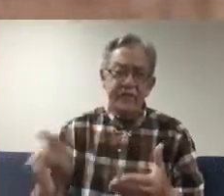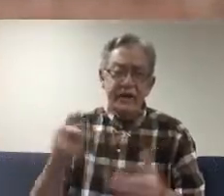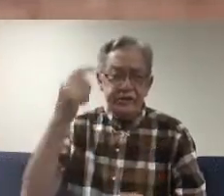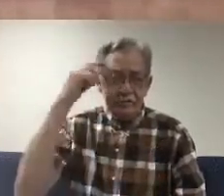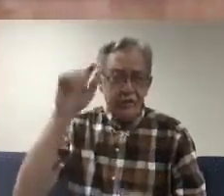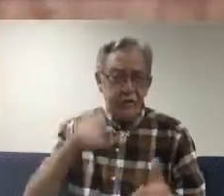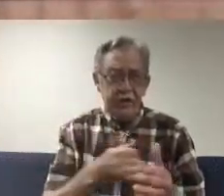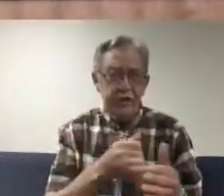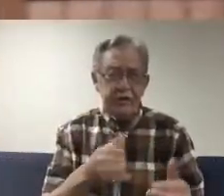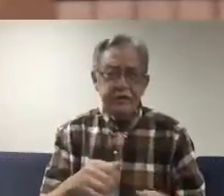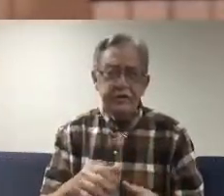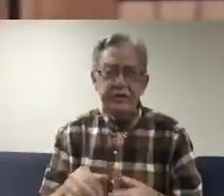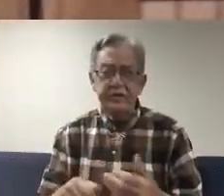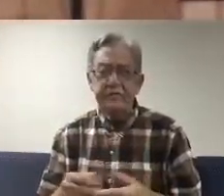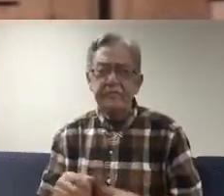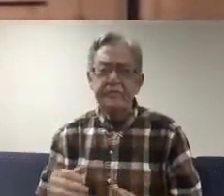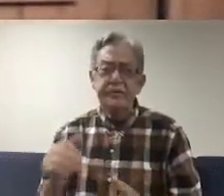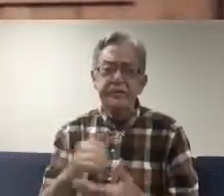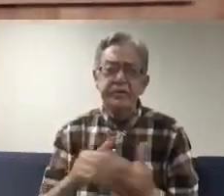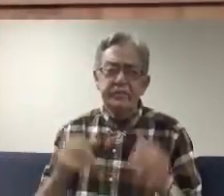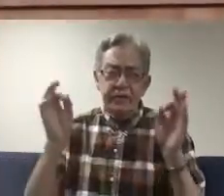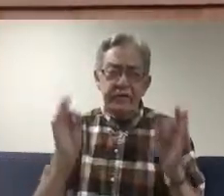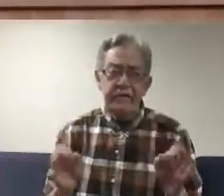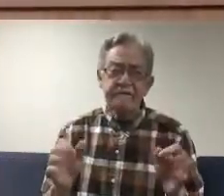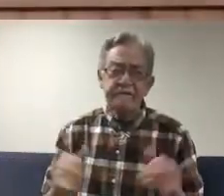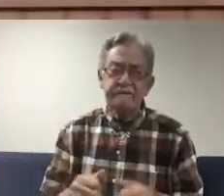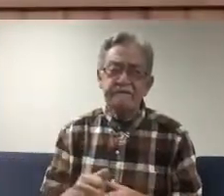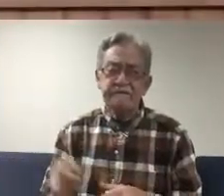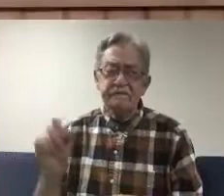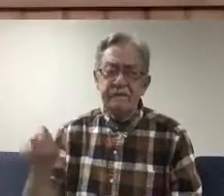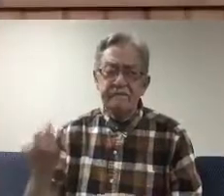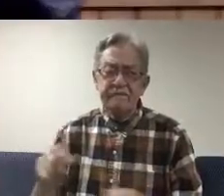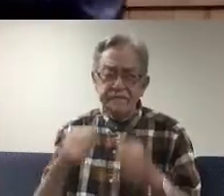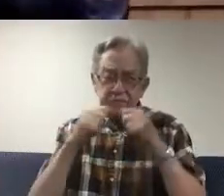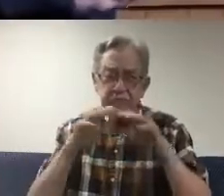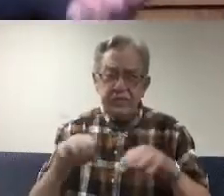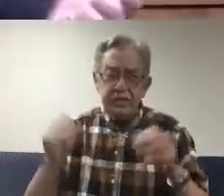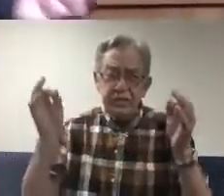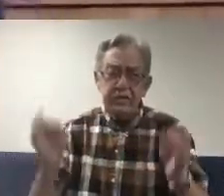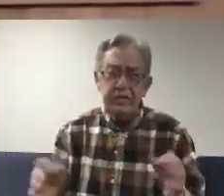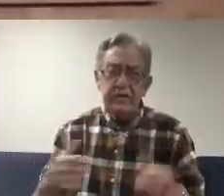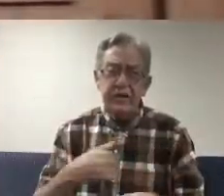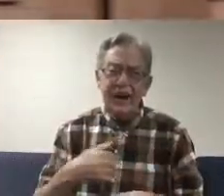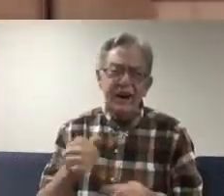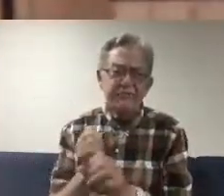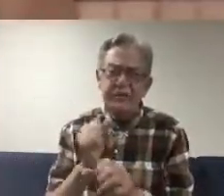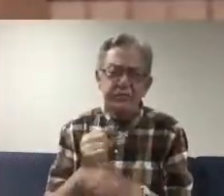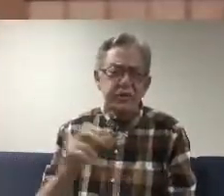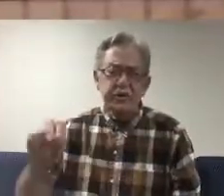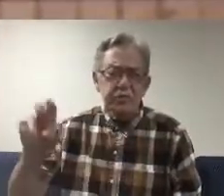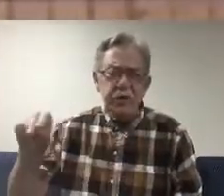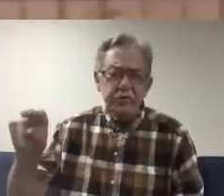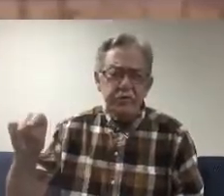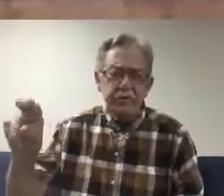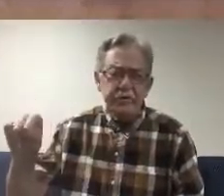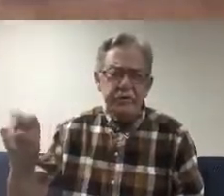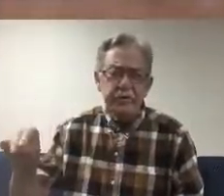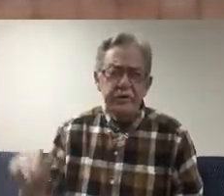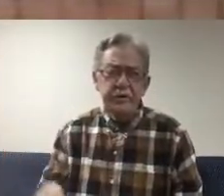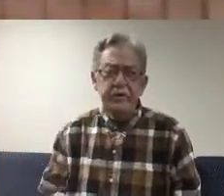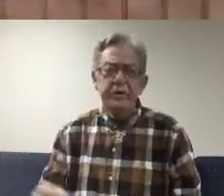are by fallen nature children of wrath, children deserving the judgment and the punishment of